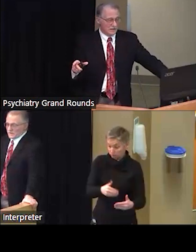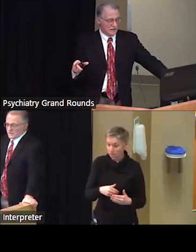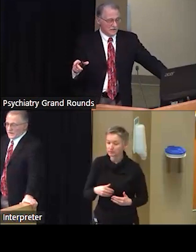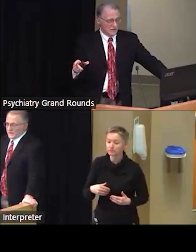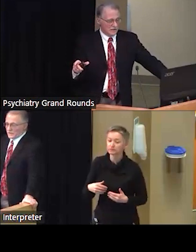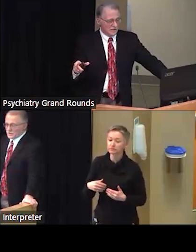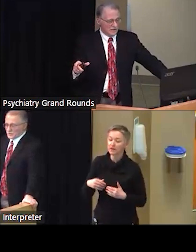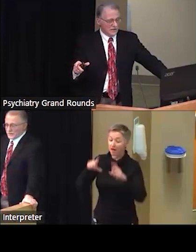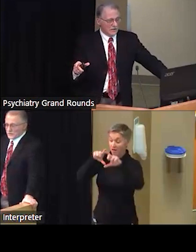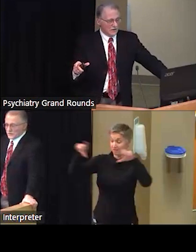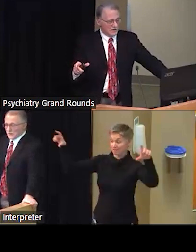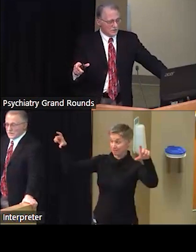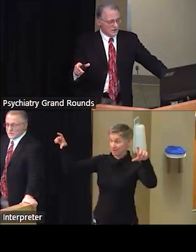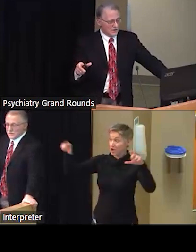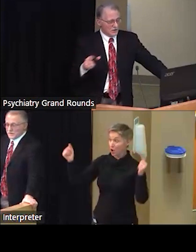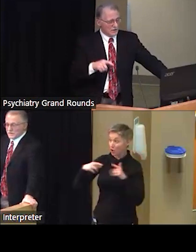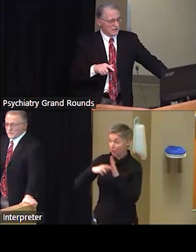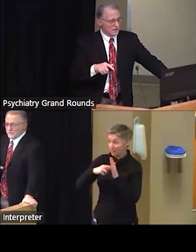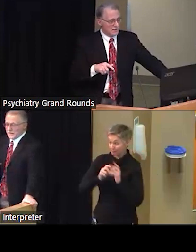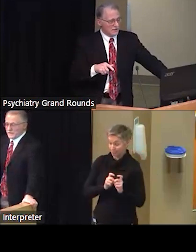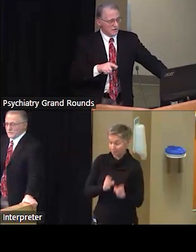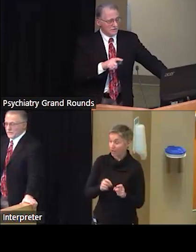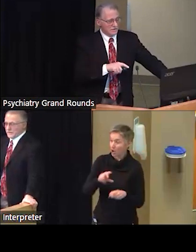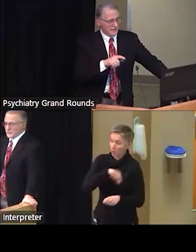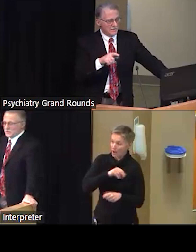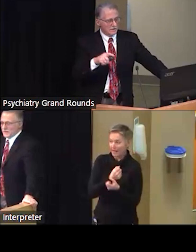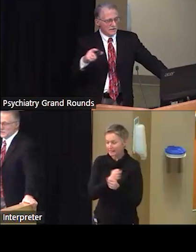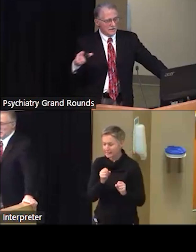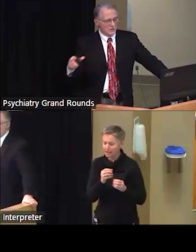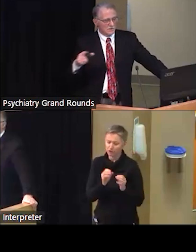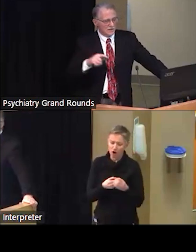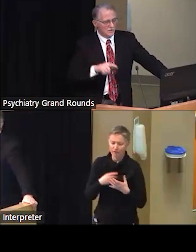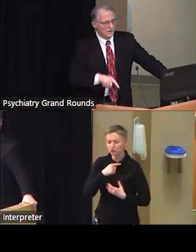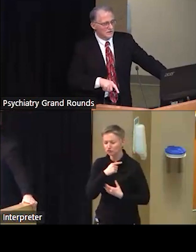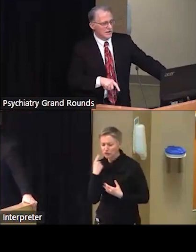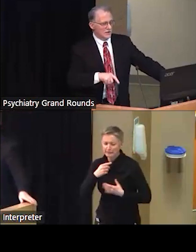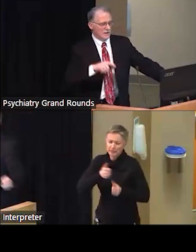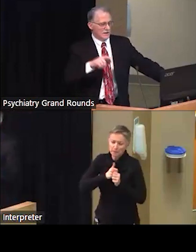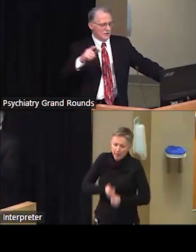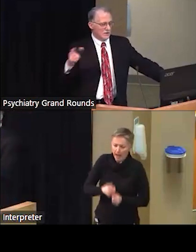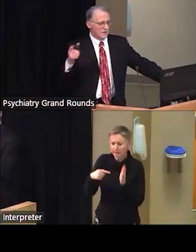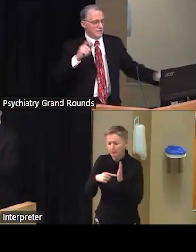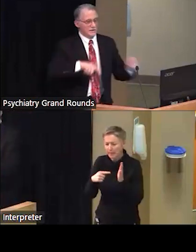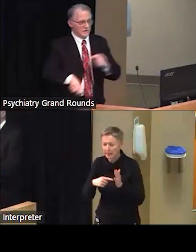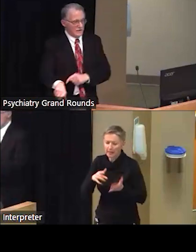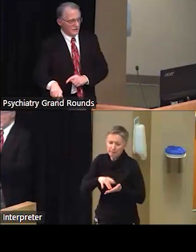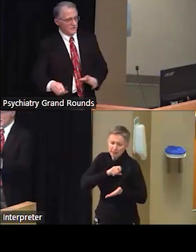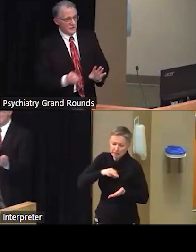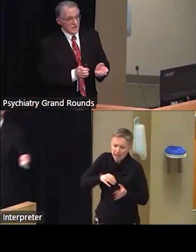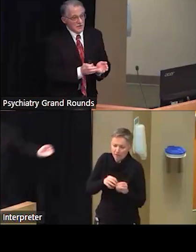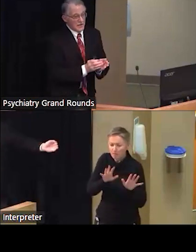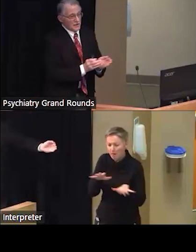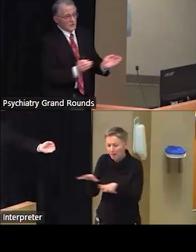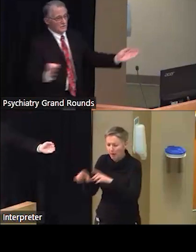dispensed. Then all those regs go to quality and safety office, finance, compliance, risk management, educational mandatories, billing, medical staff